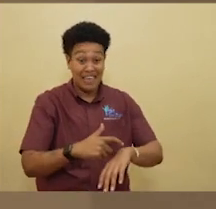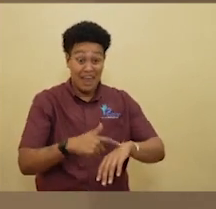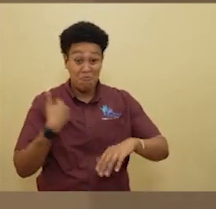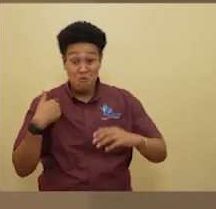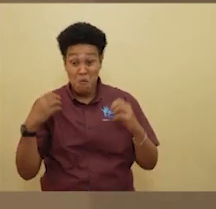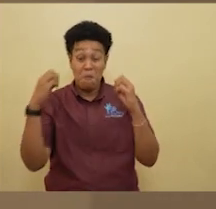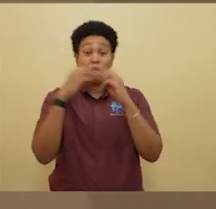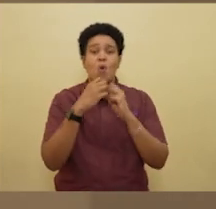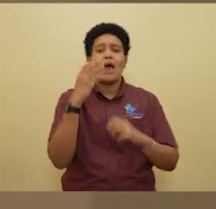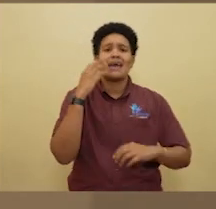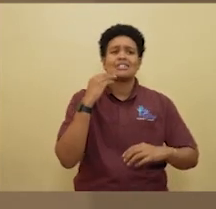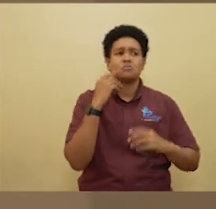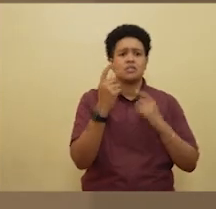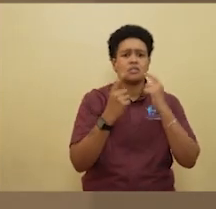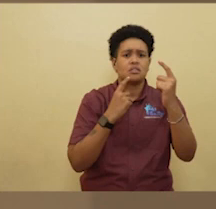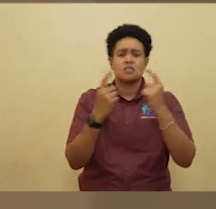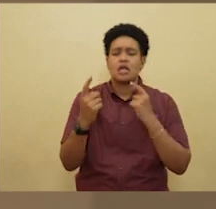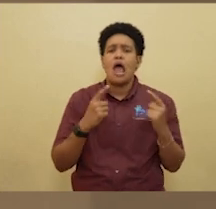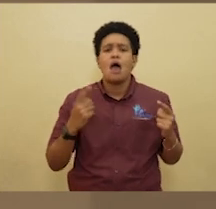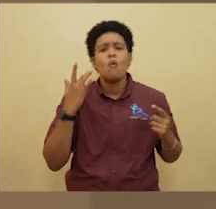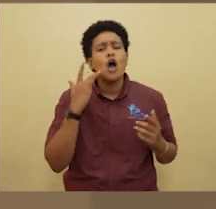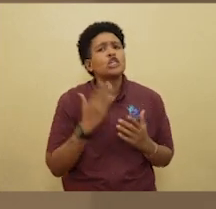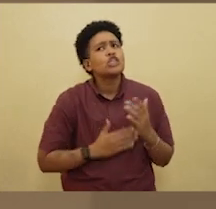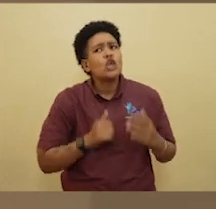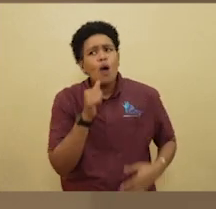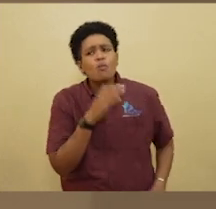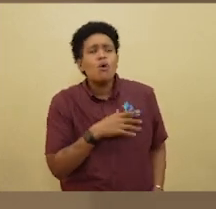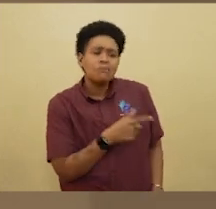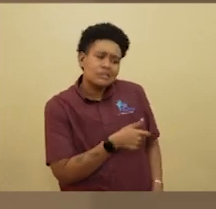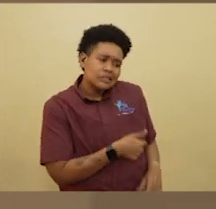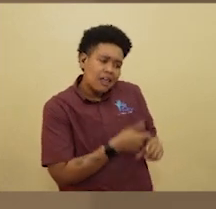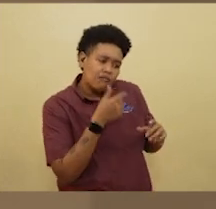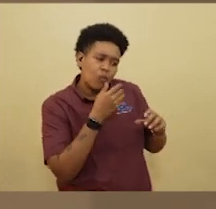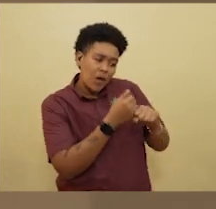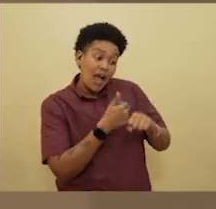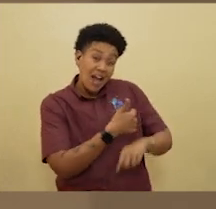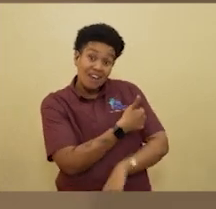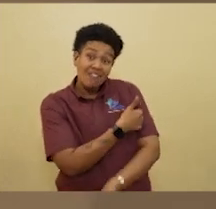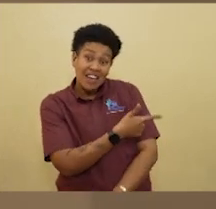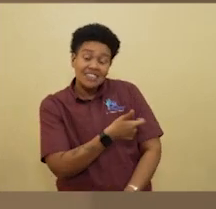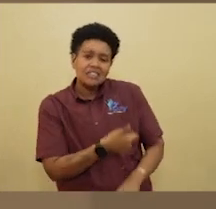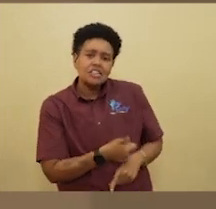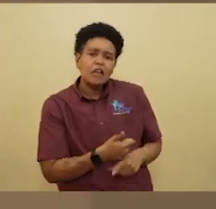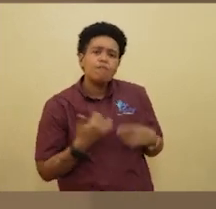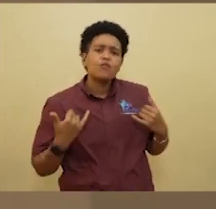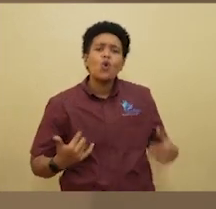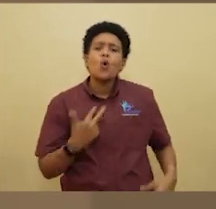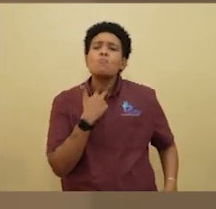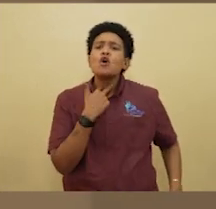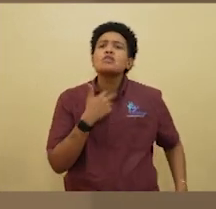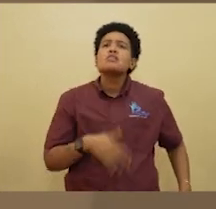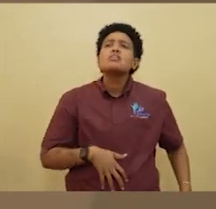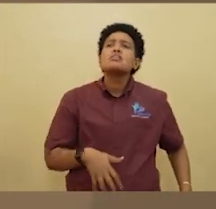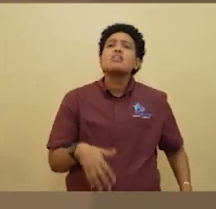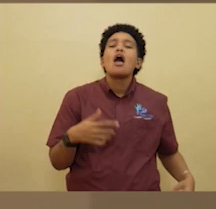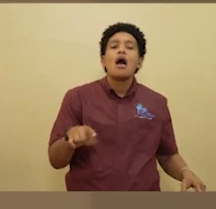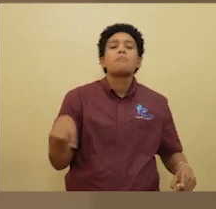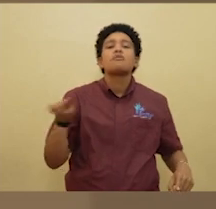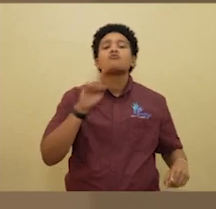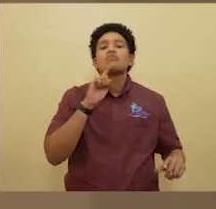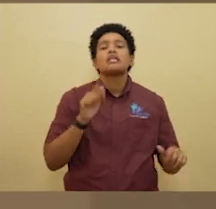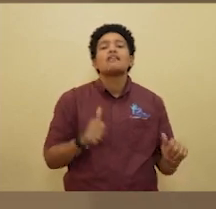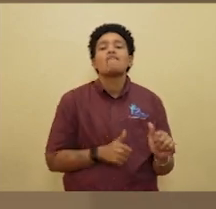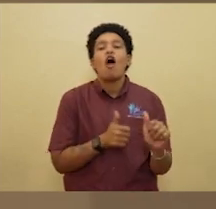we get more experience, because some women who have got the vaccine are now pregnant, and they're being